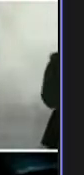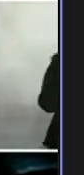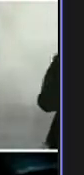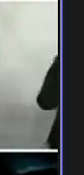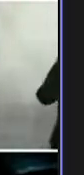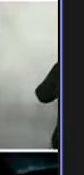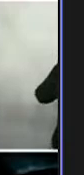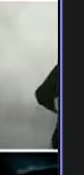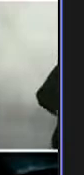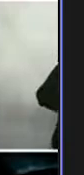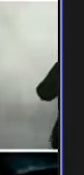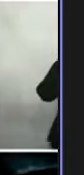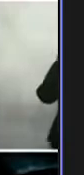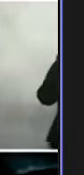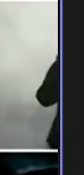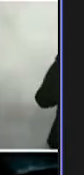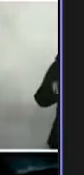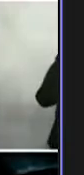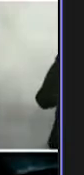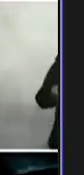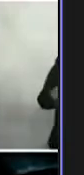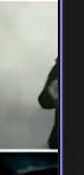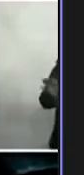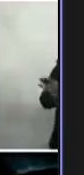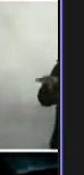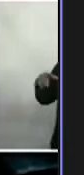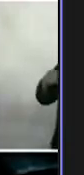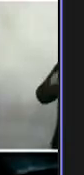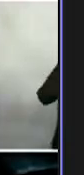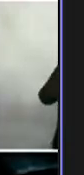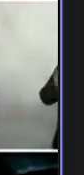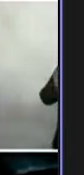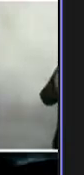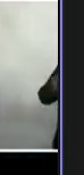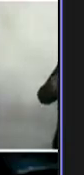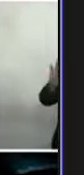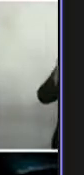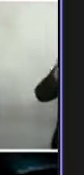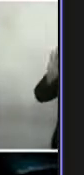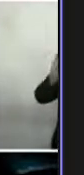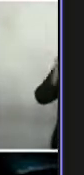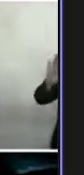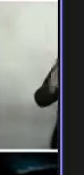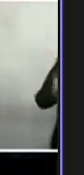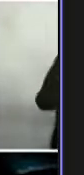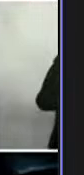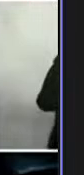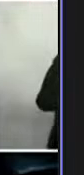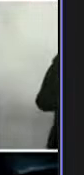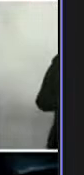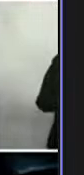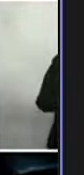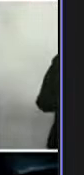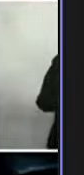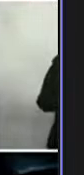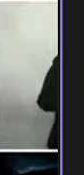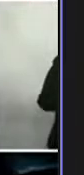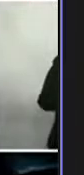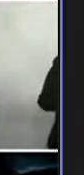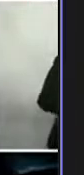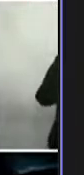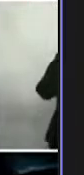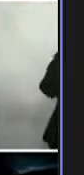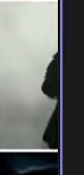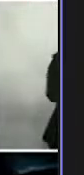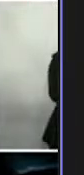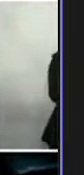also my caucus, the economic freedom fighters in the economic emancipation movement. Honorable Speaker, the